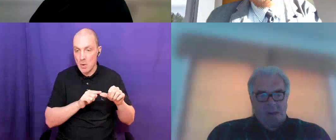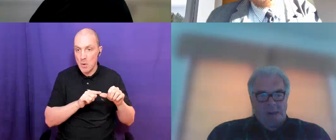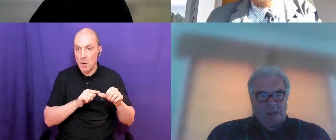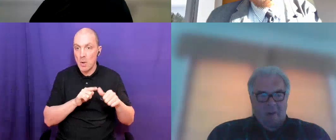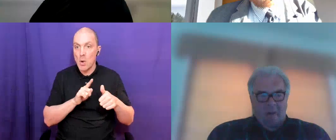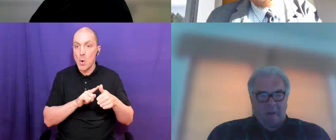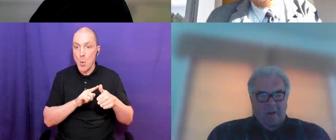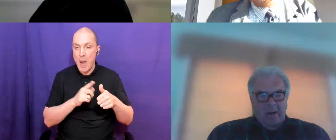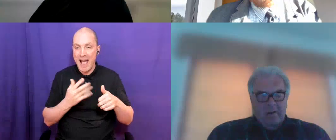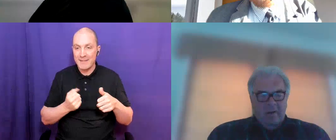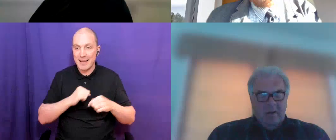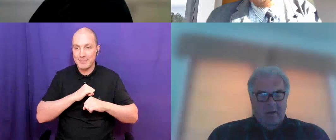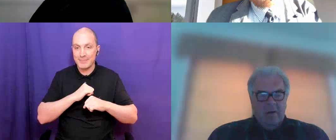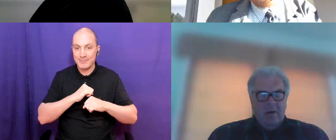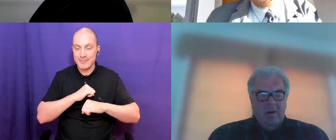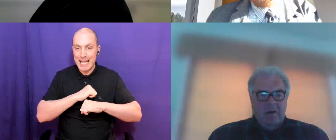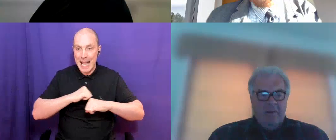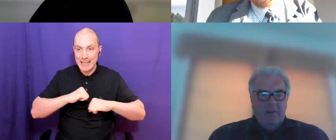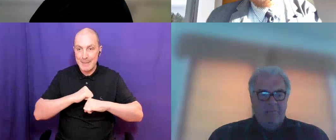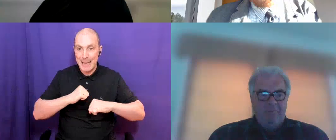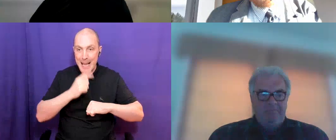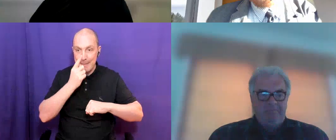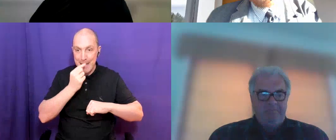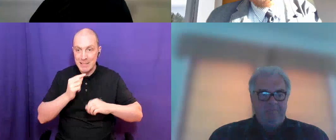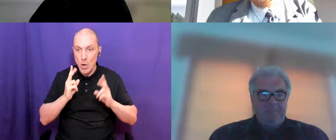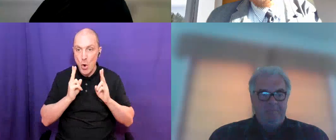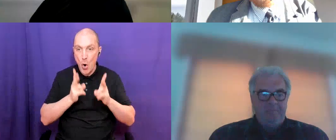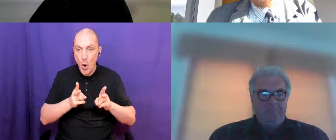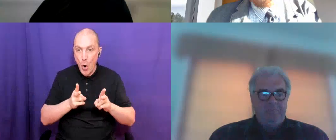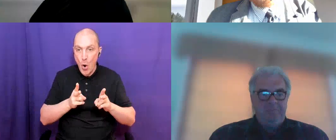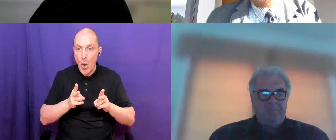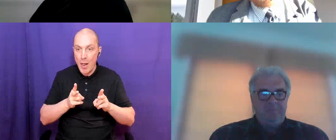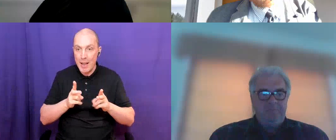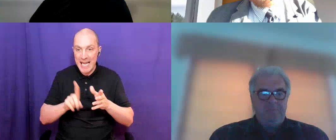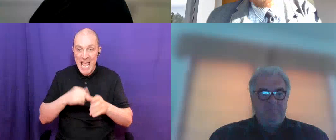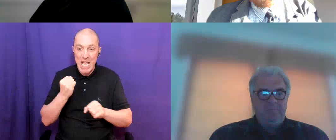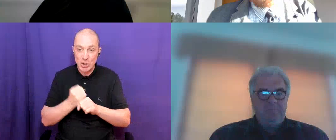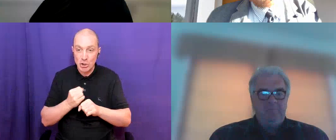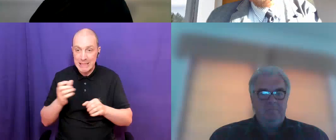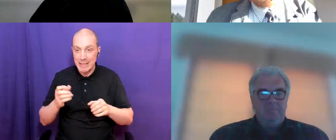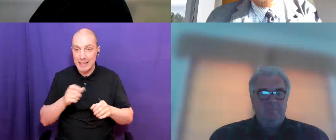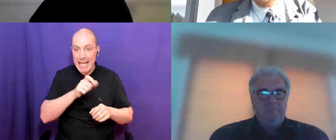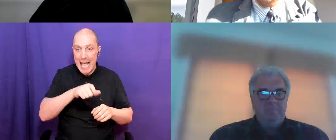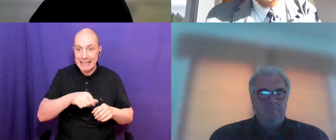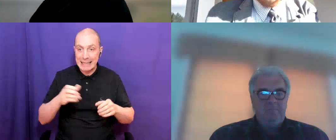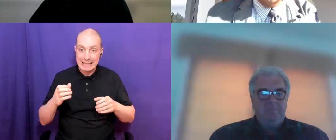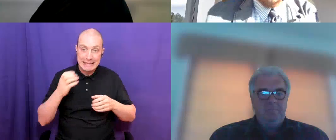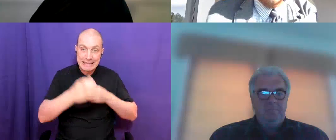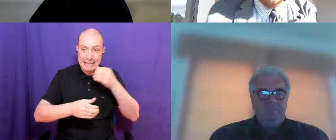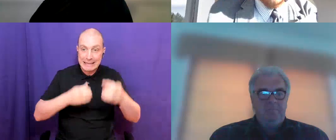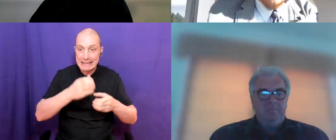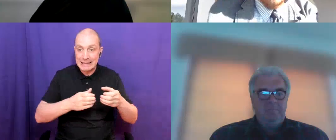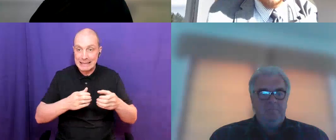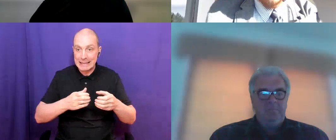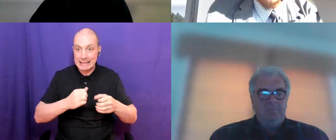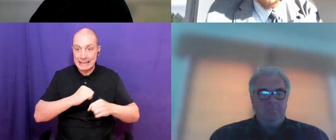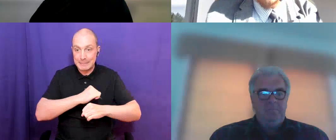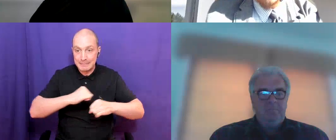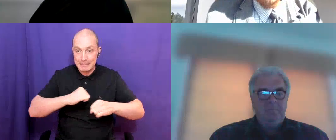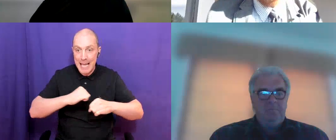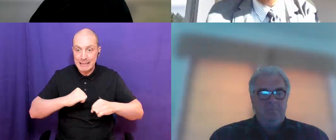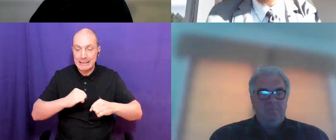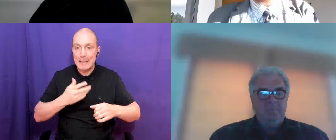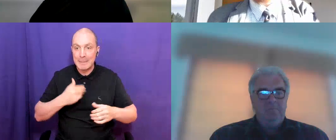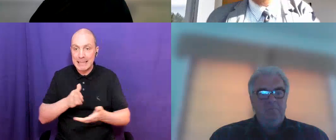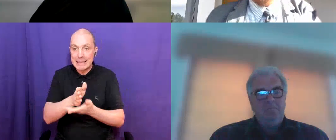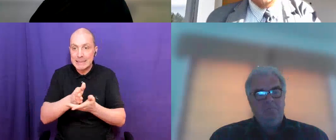to the limited capacity of the hall, in order to maximise the number of agents for each candidate attending the count, I've split the